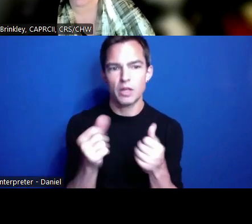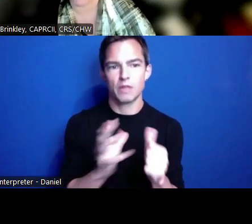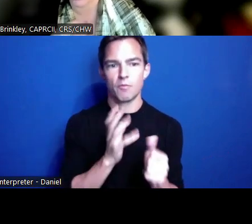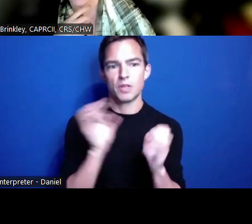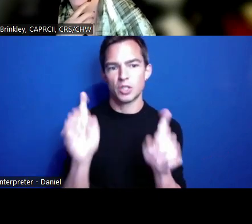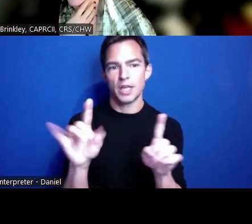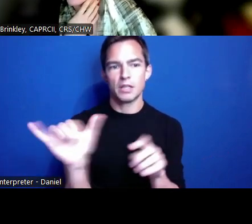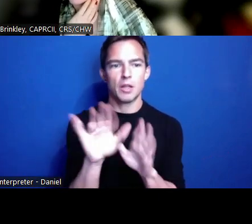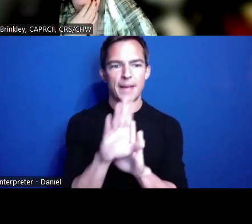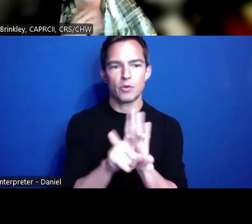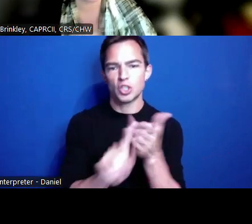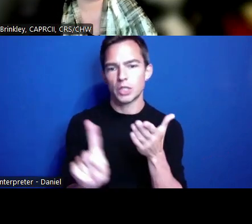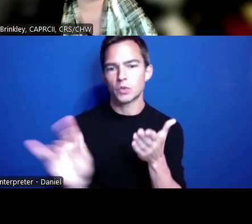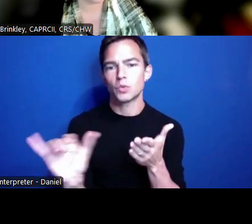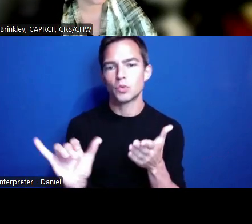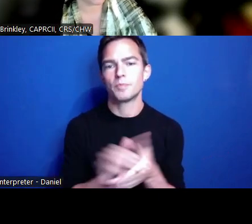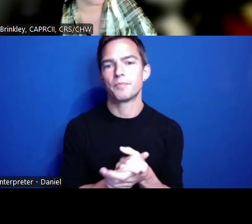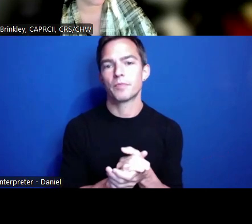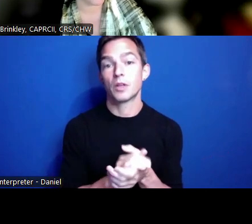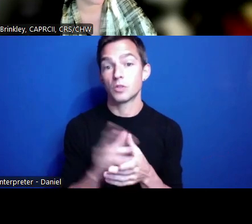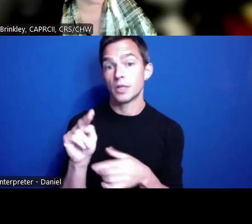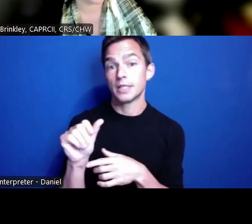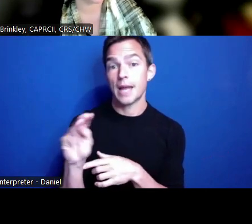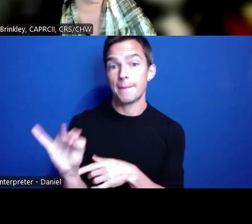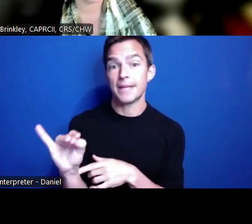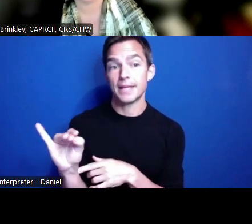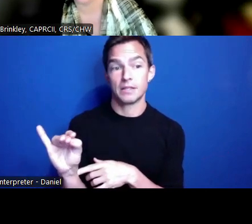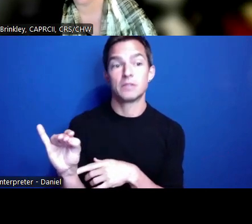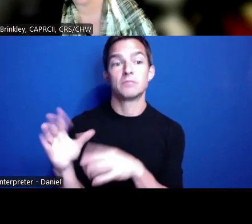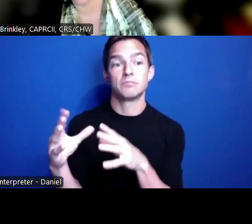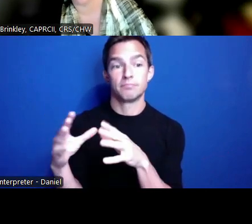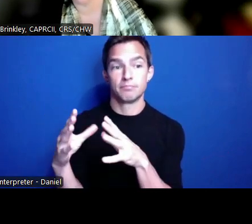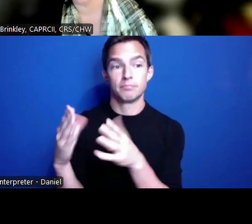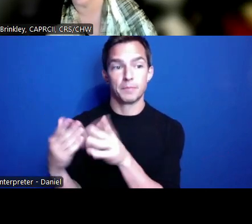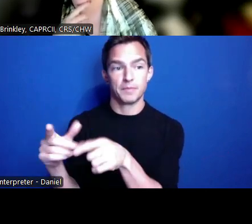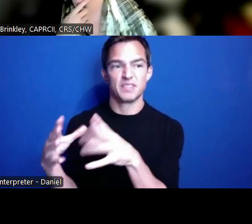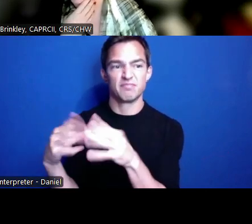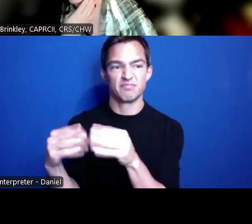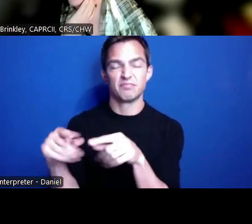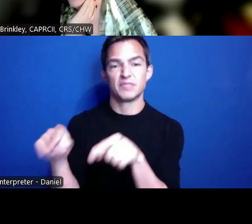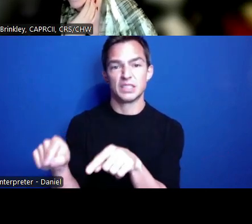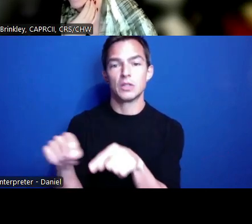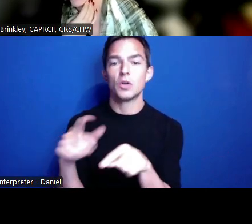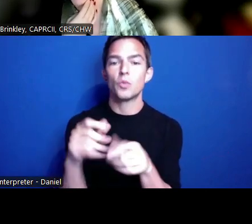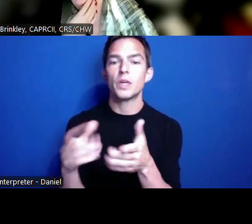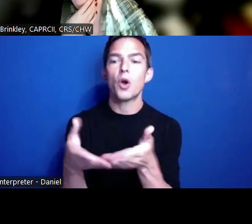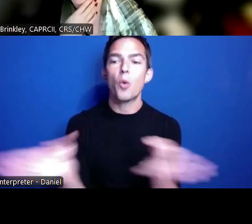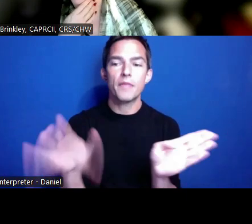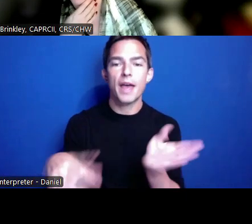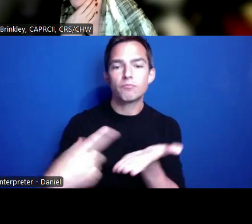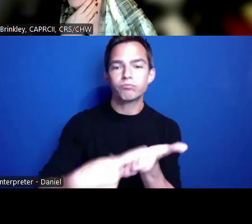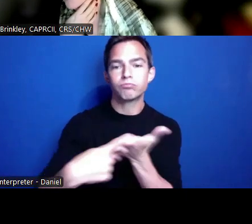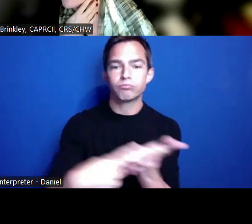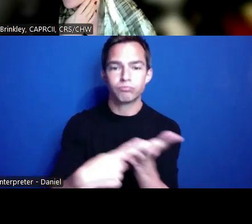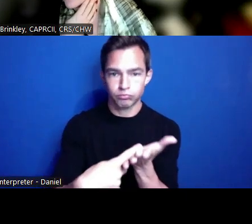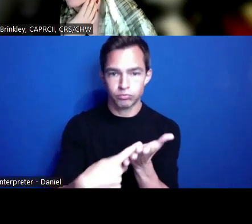the background checks. So what we did at NAMICon at this section is we opened it up for dialogue. So we wanted